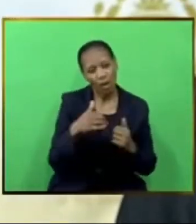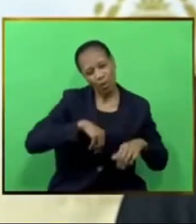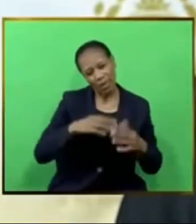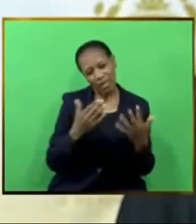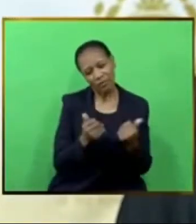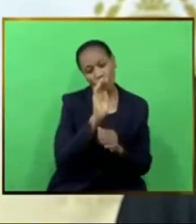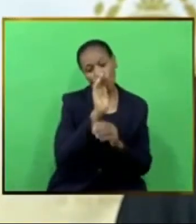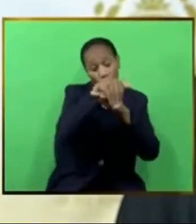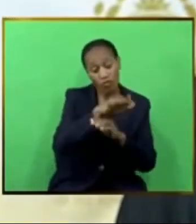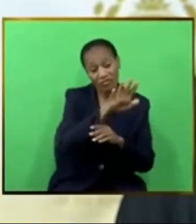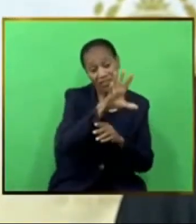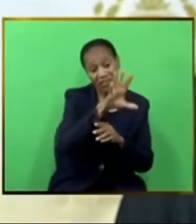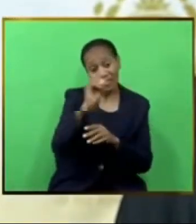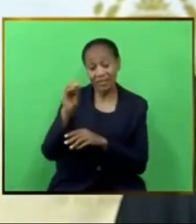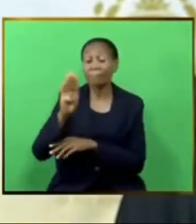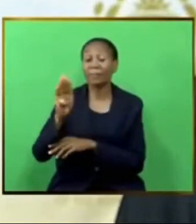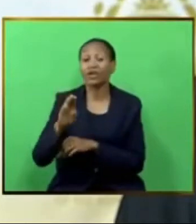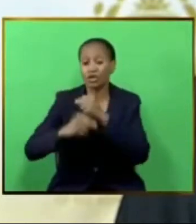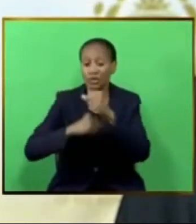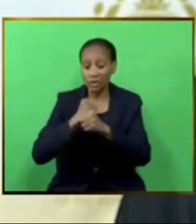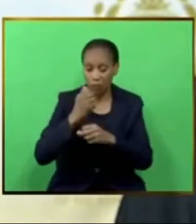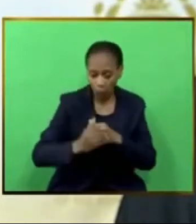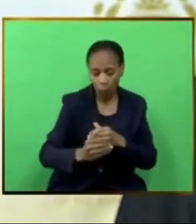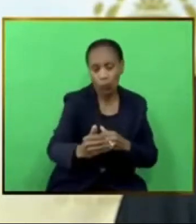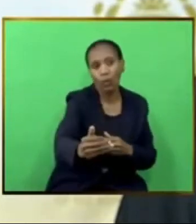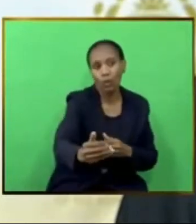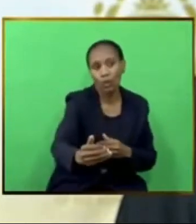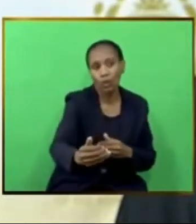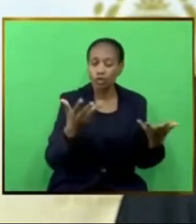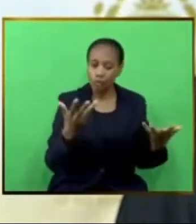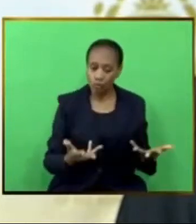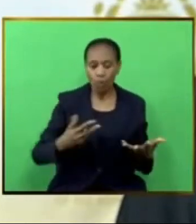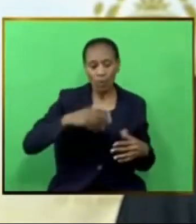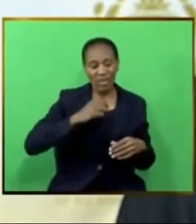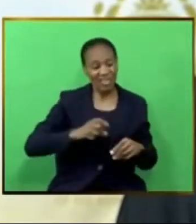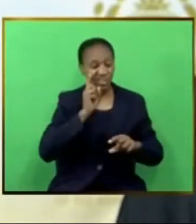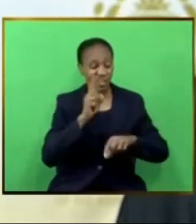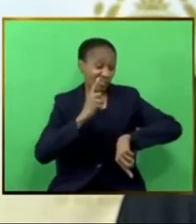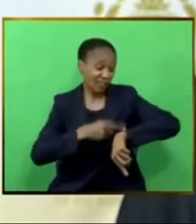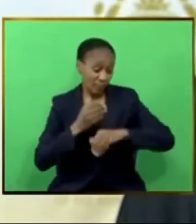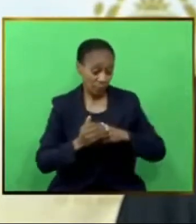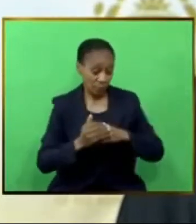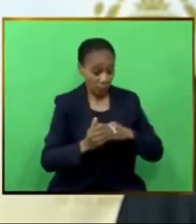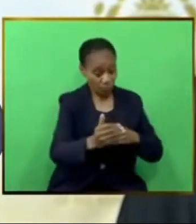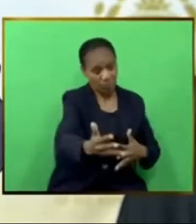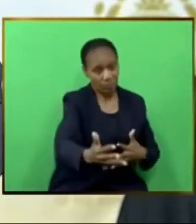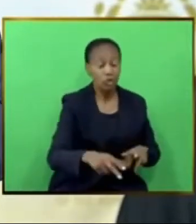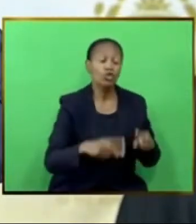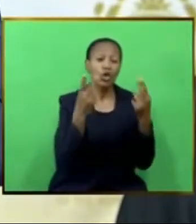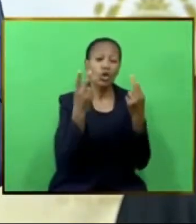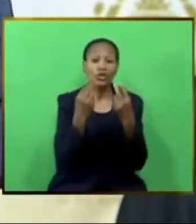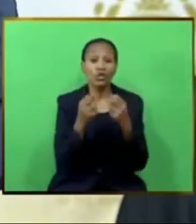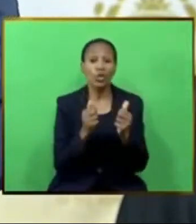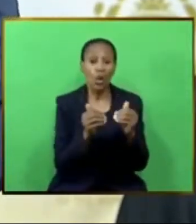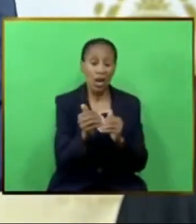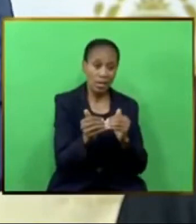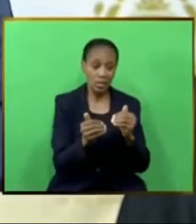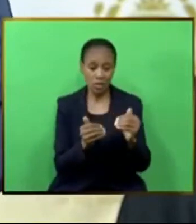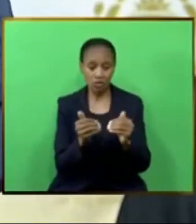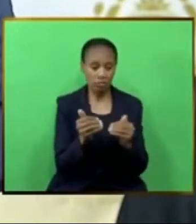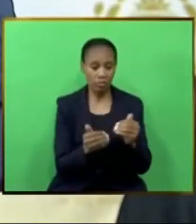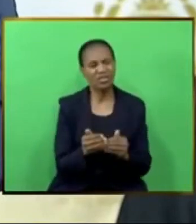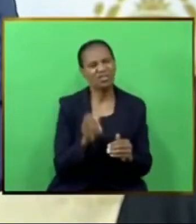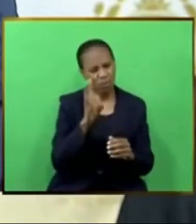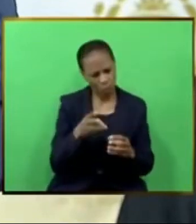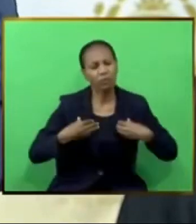billion over the years because the rand has depreciated over time. A new settlement arrangement is being